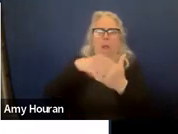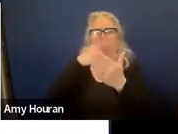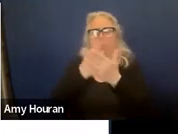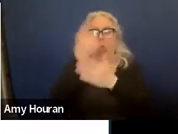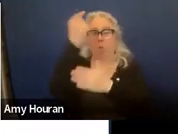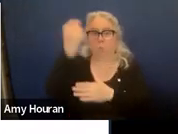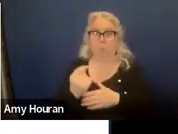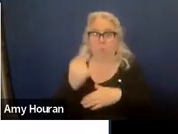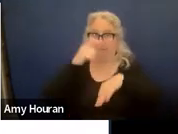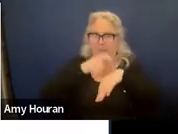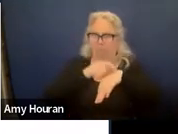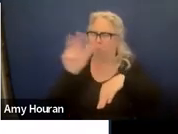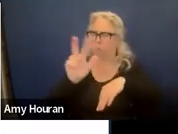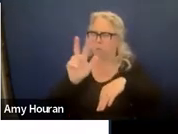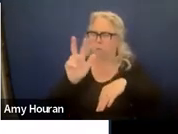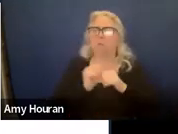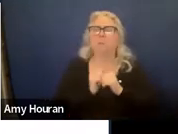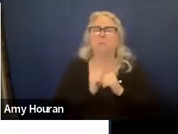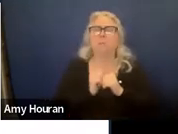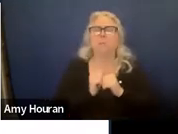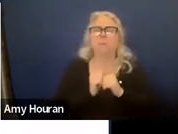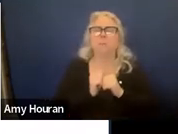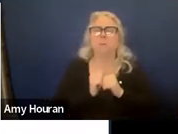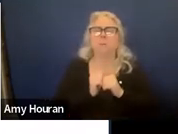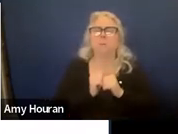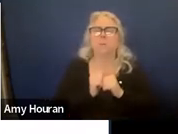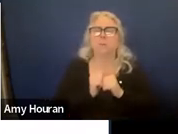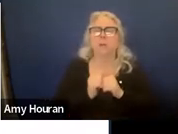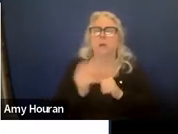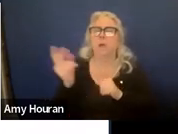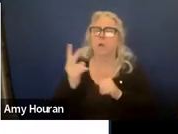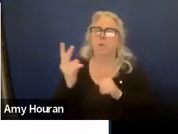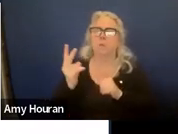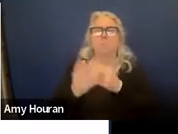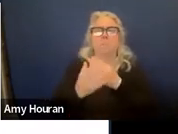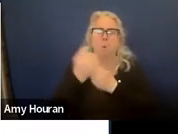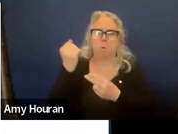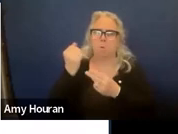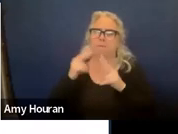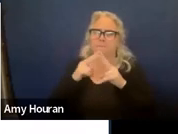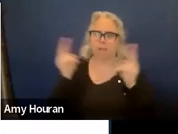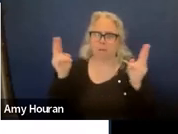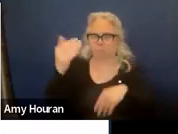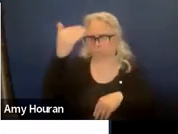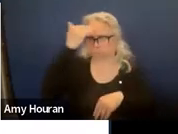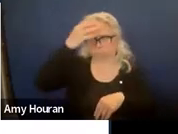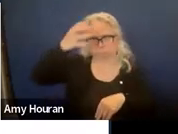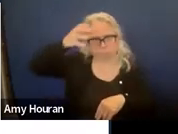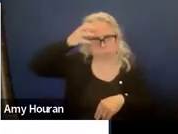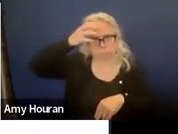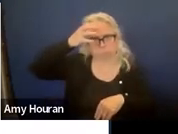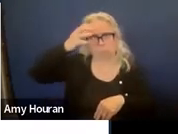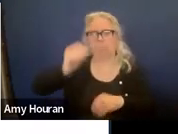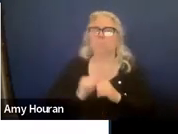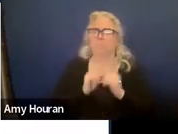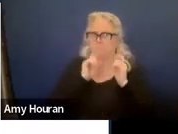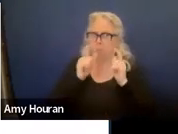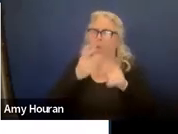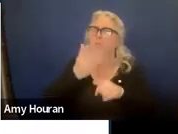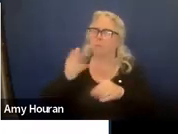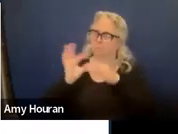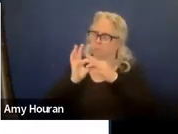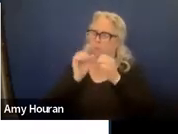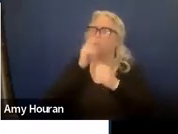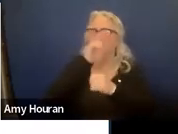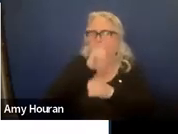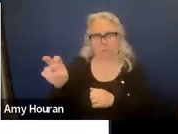3 o'clock. They are both extremely knowledgeable in all things transition.